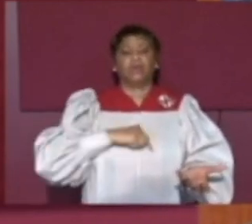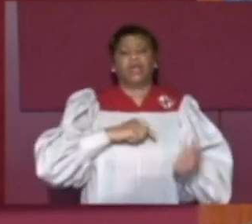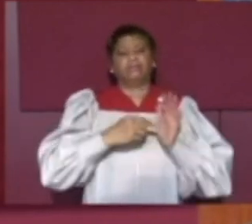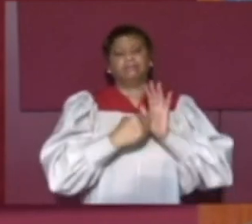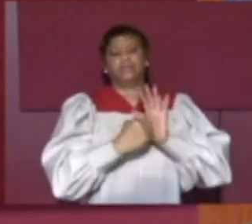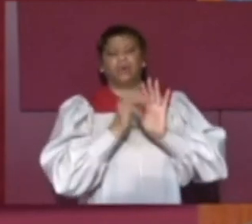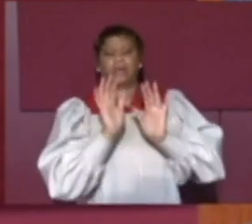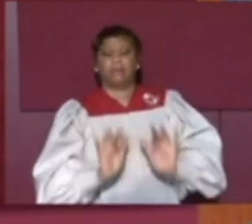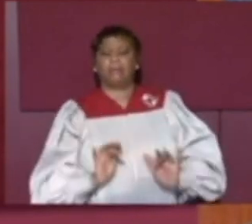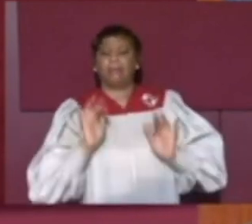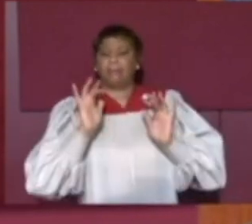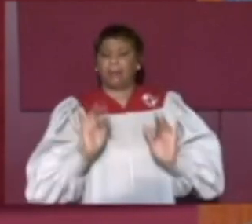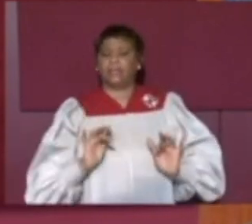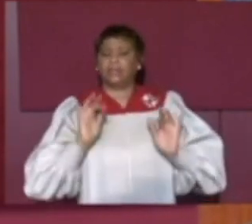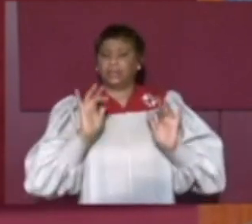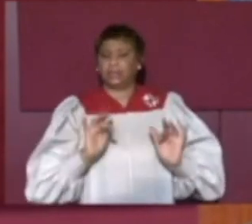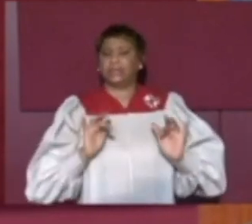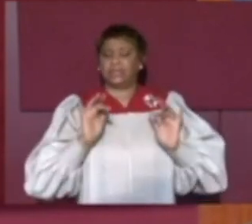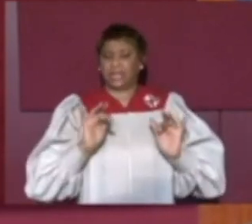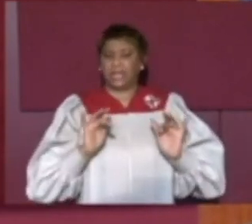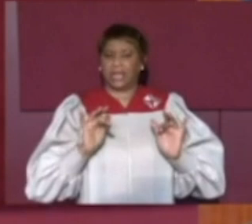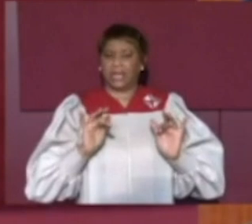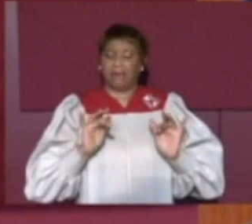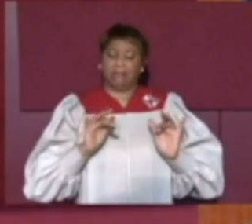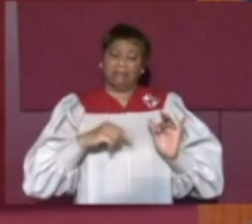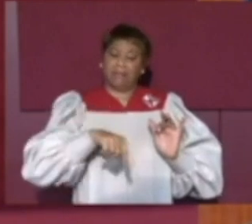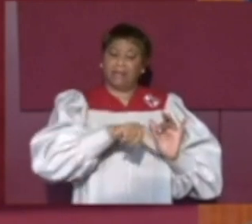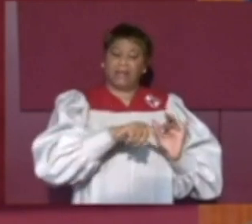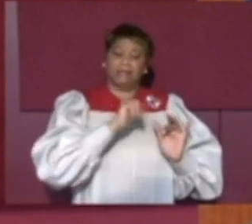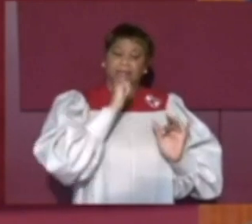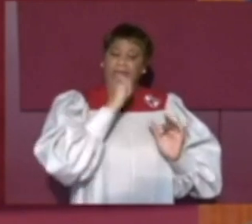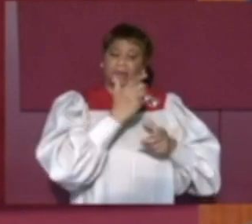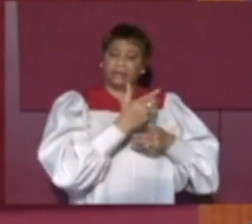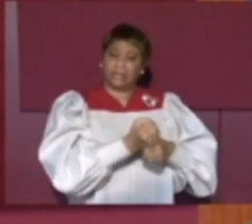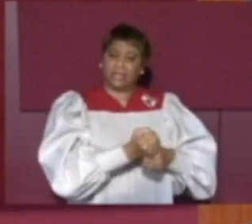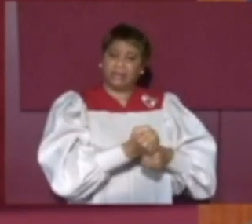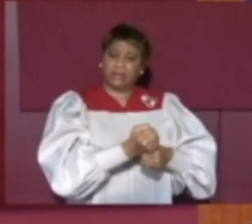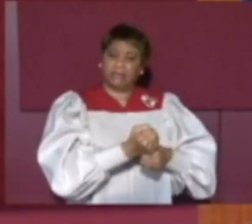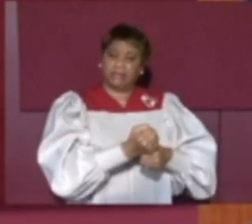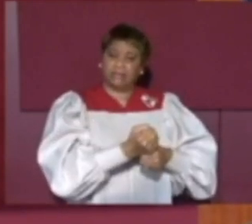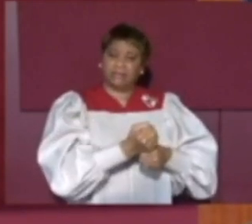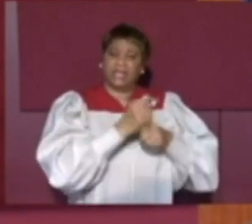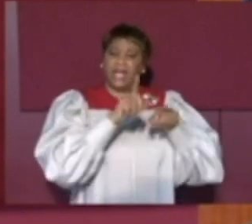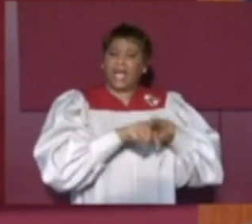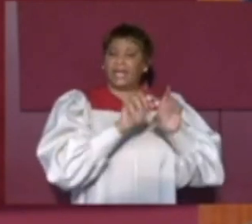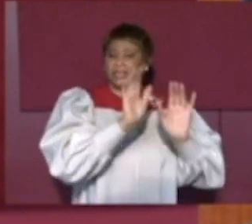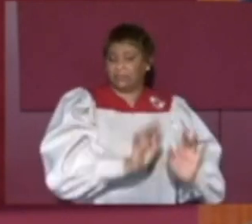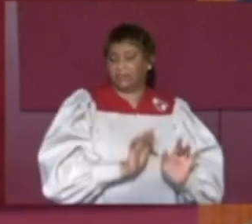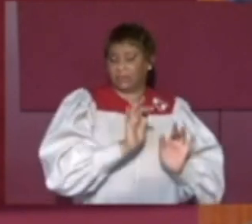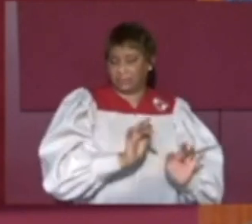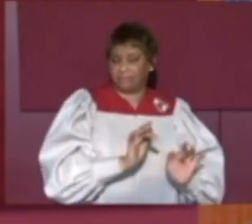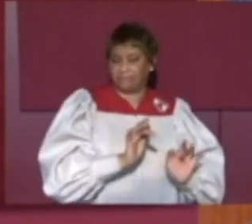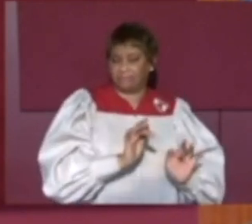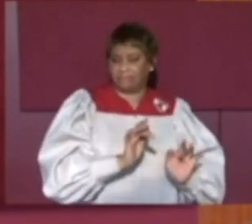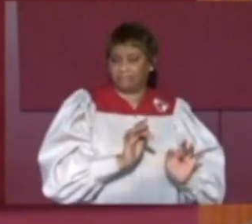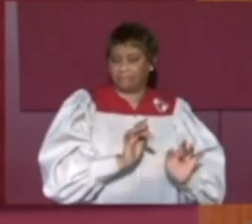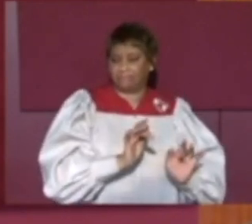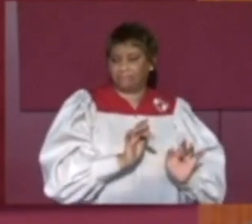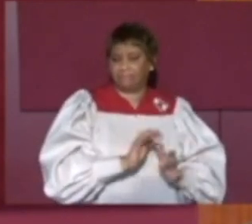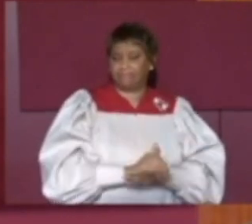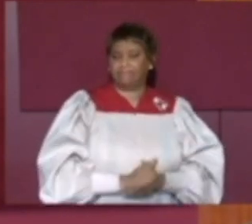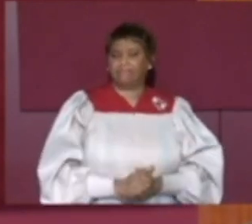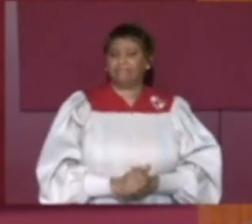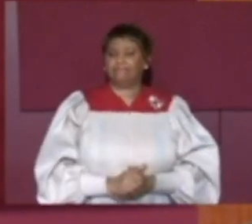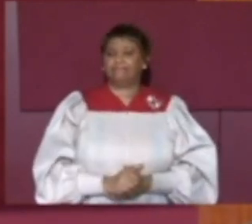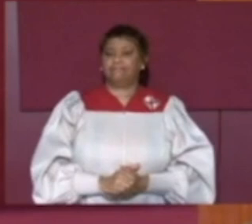merciful and it's not going to be received as merciful. You know, it's funny,